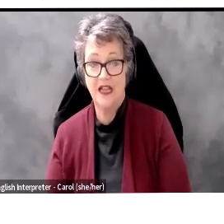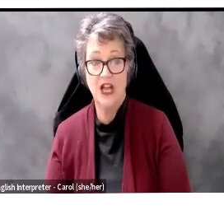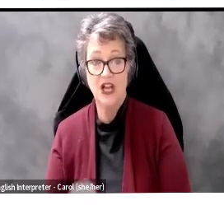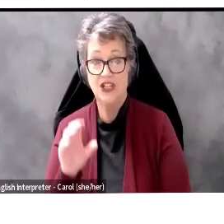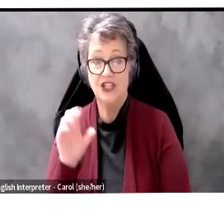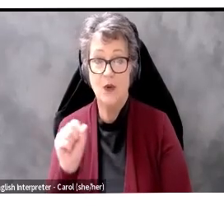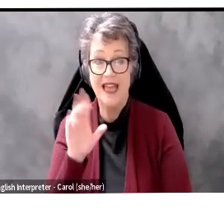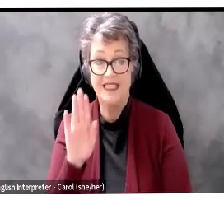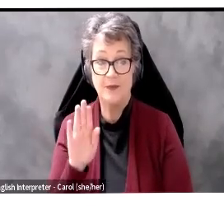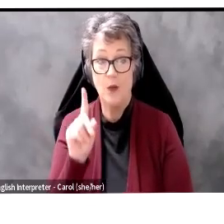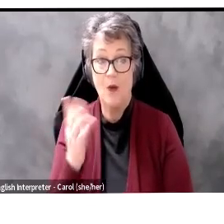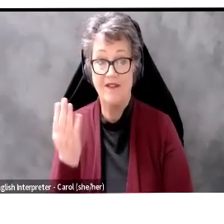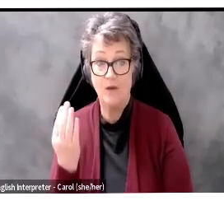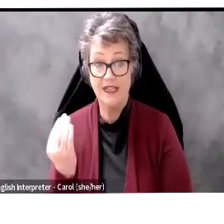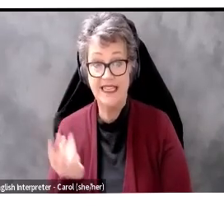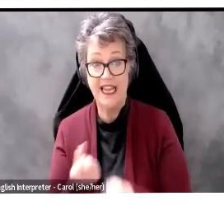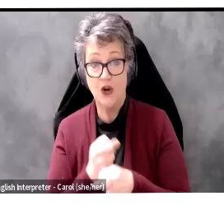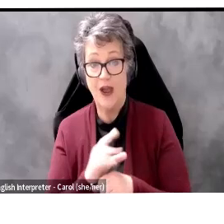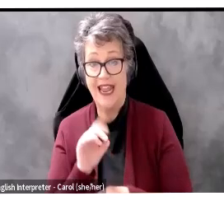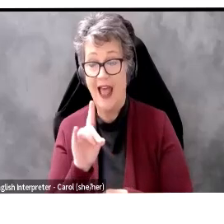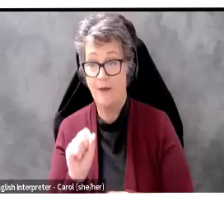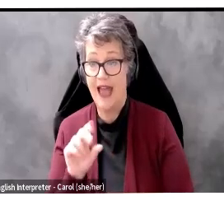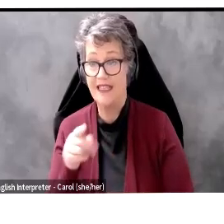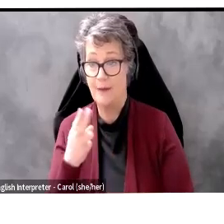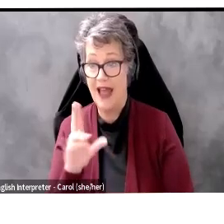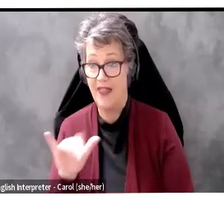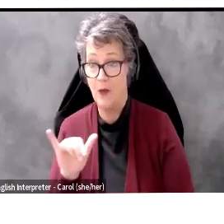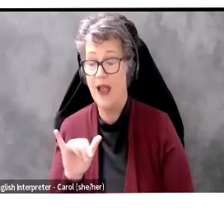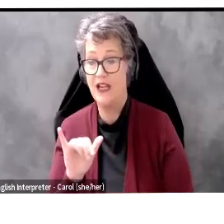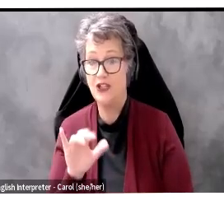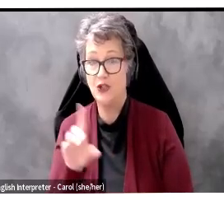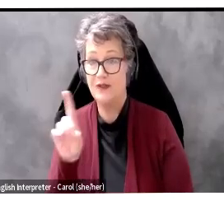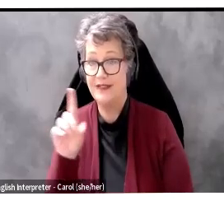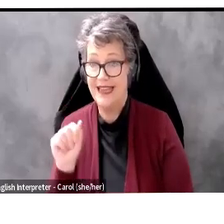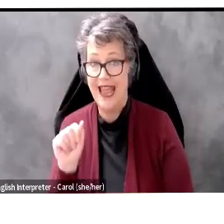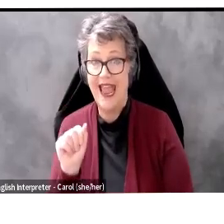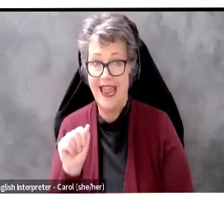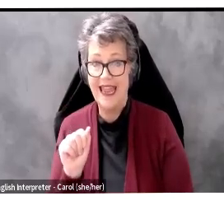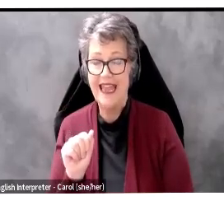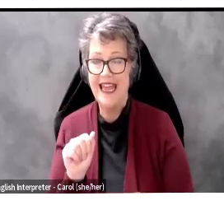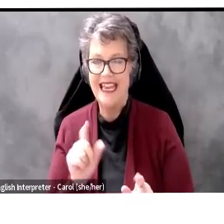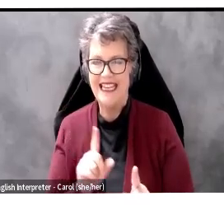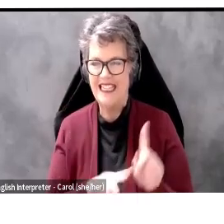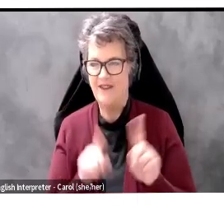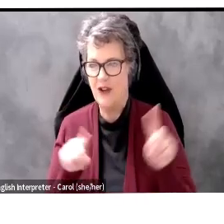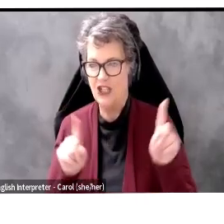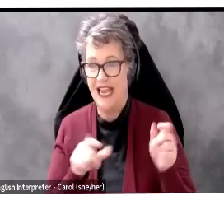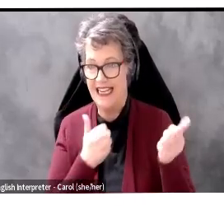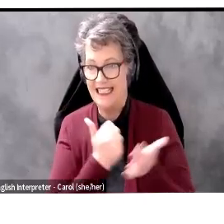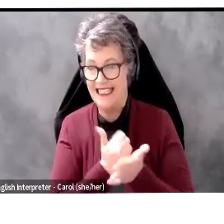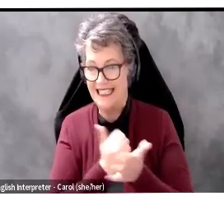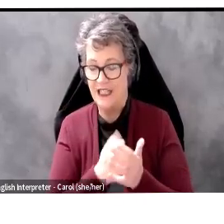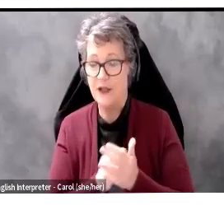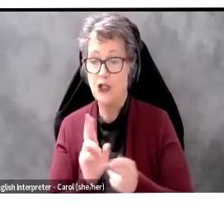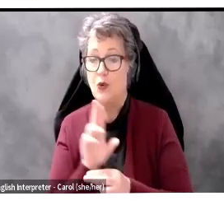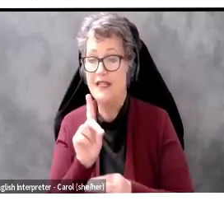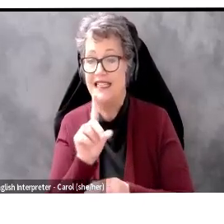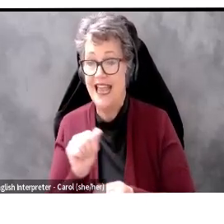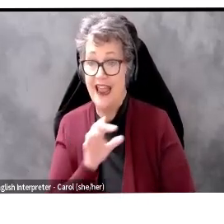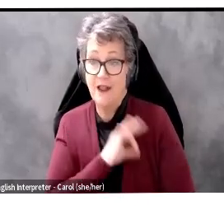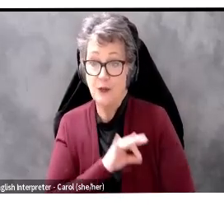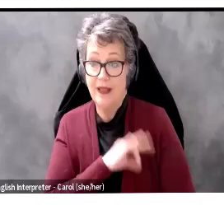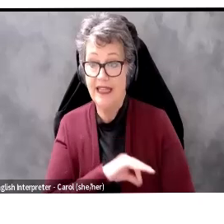Bill 114 created the CALPADS Pathway Towards Differentiated Assistance, or DA, introducing new DA